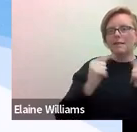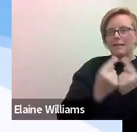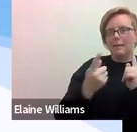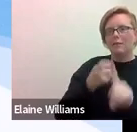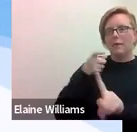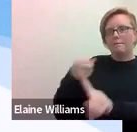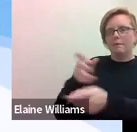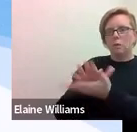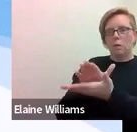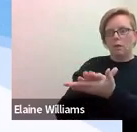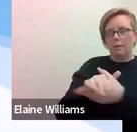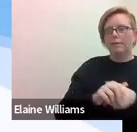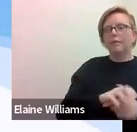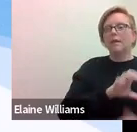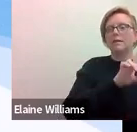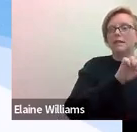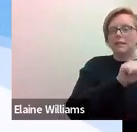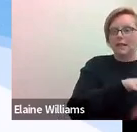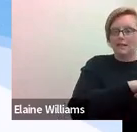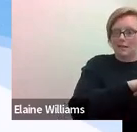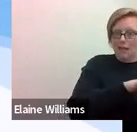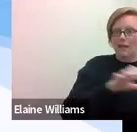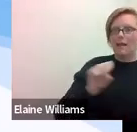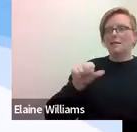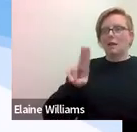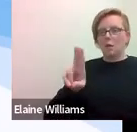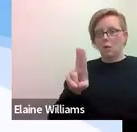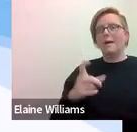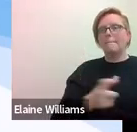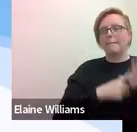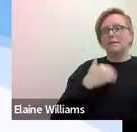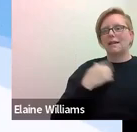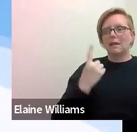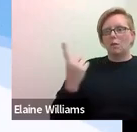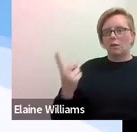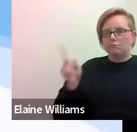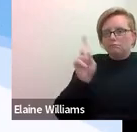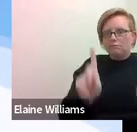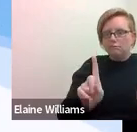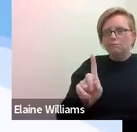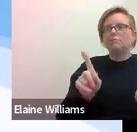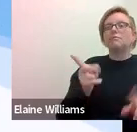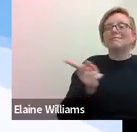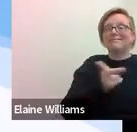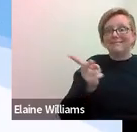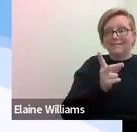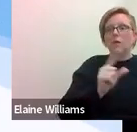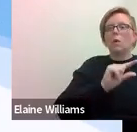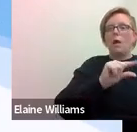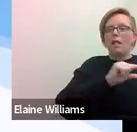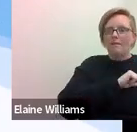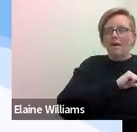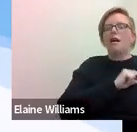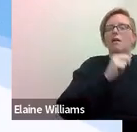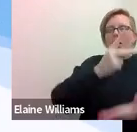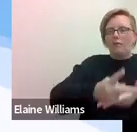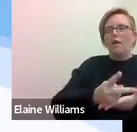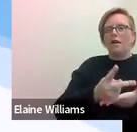CDS site and the SAU must have a representative at the meeting who's qualified and authorized to obligate the unit as required in user.